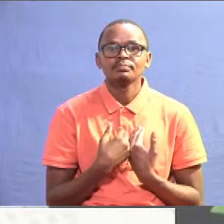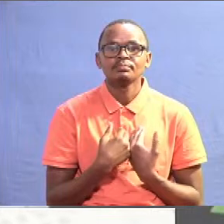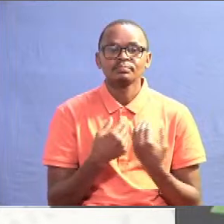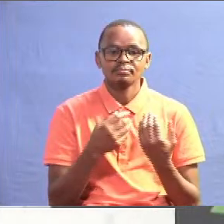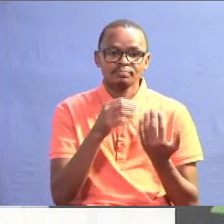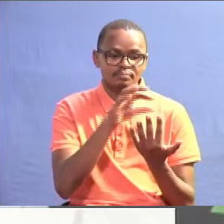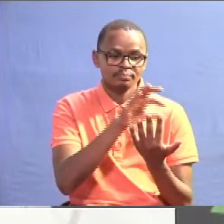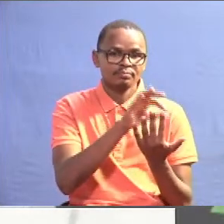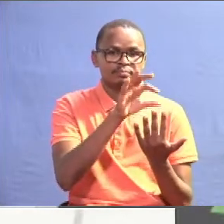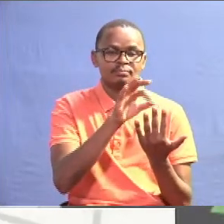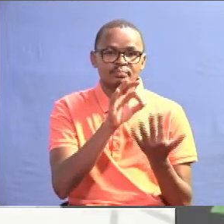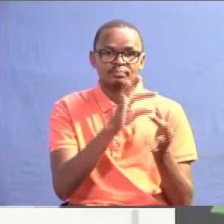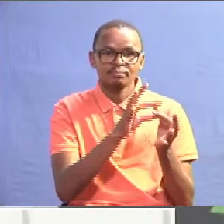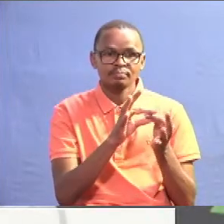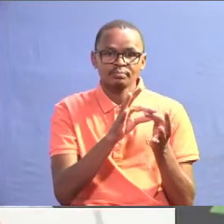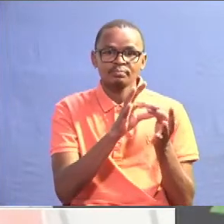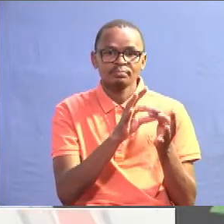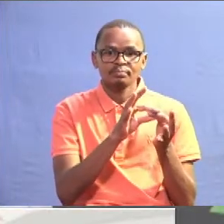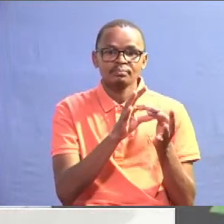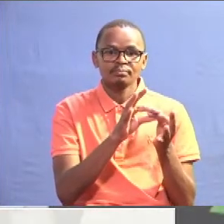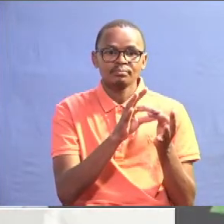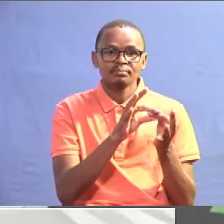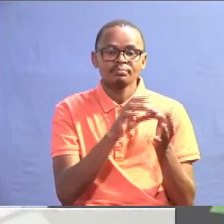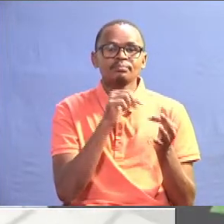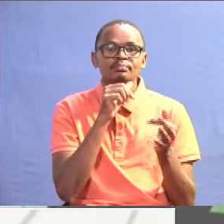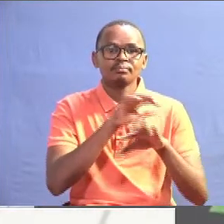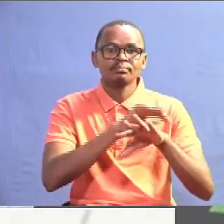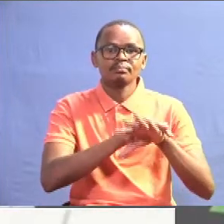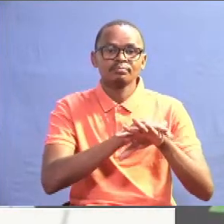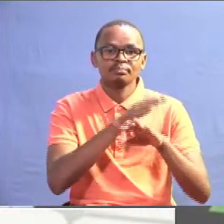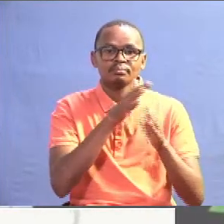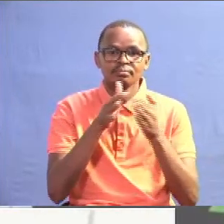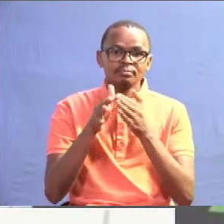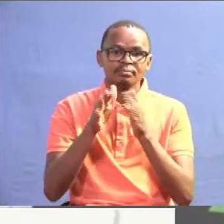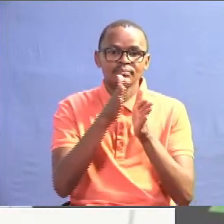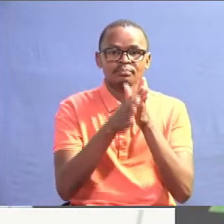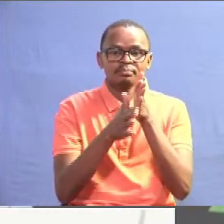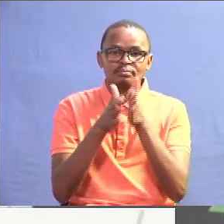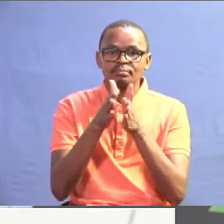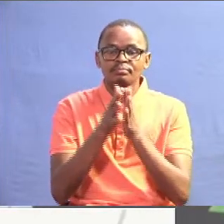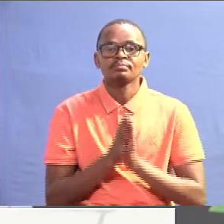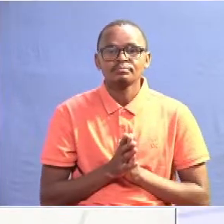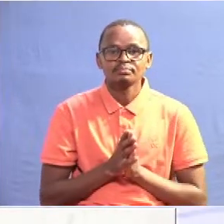selection to incorporate those who did not get a chance. The plan was...